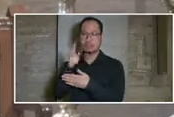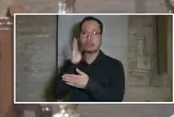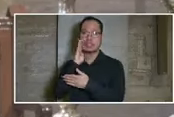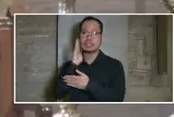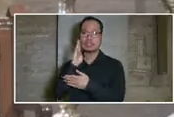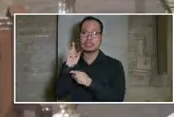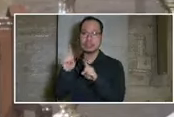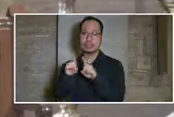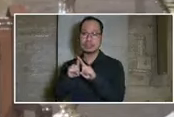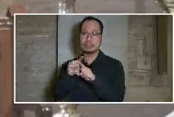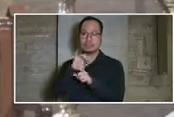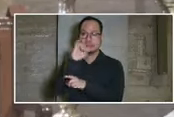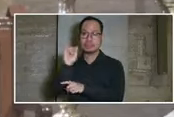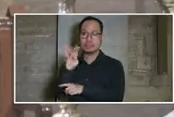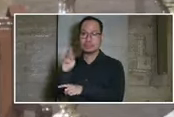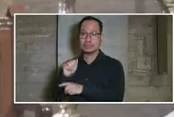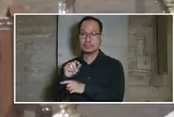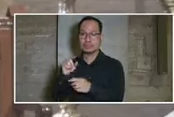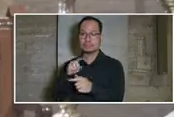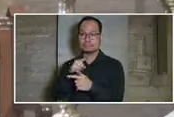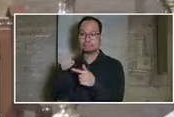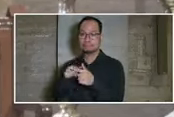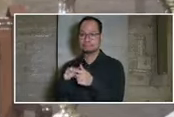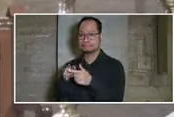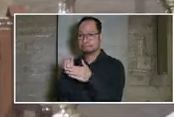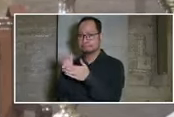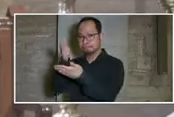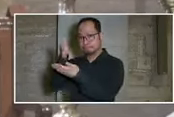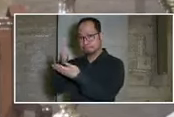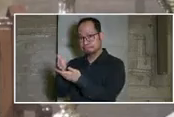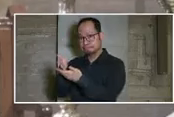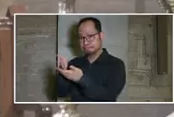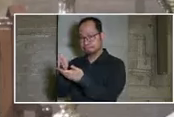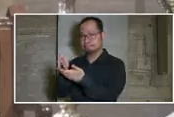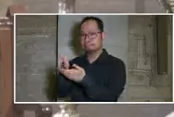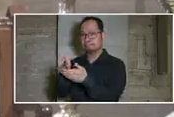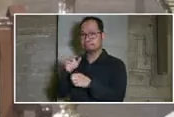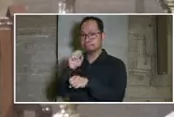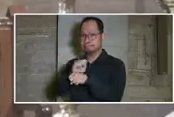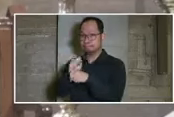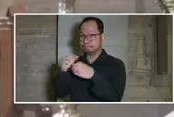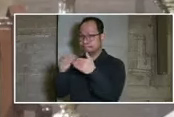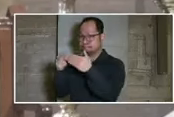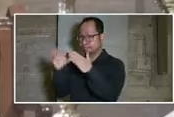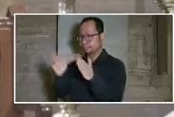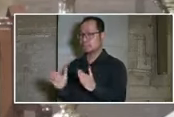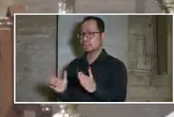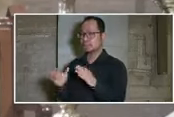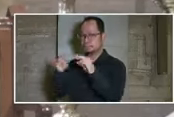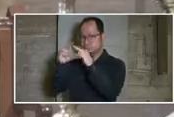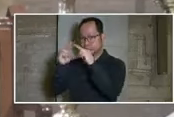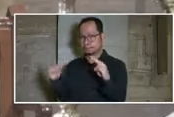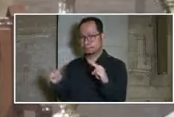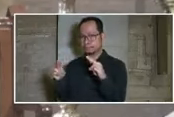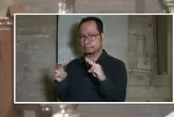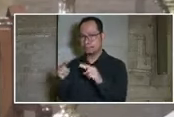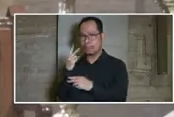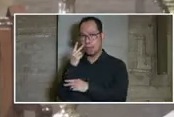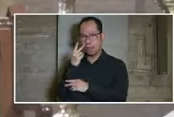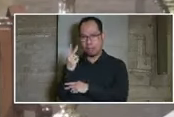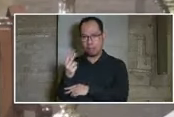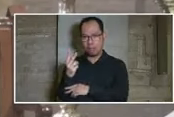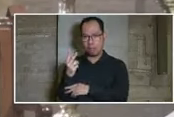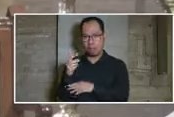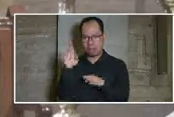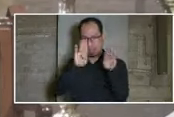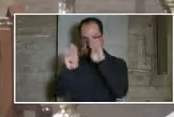James. When they arrived at the house of the synagogue official, he caught sight of a